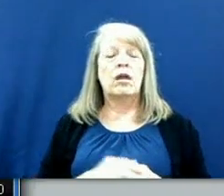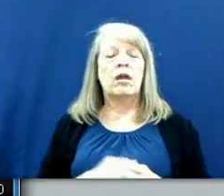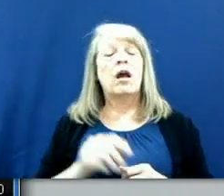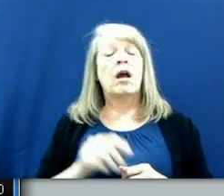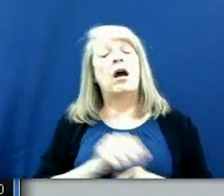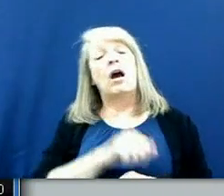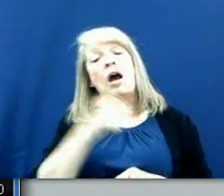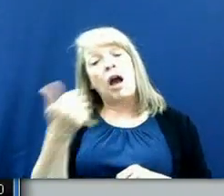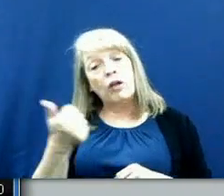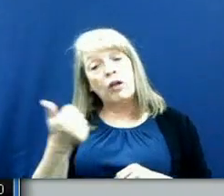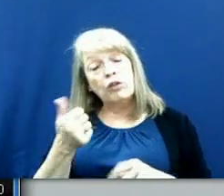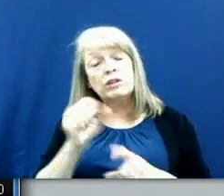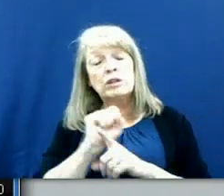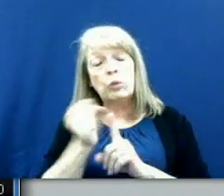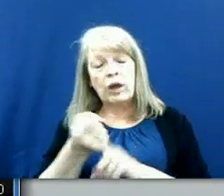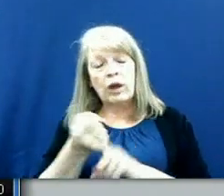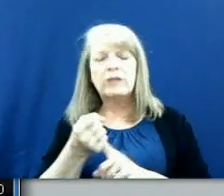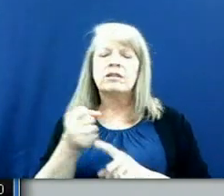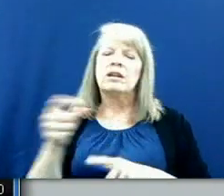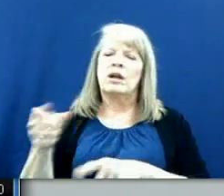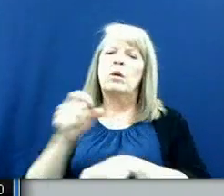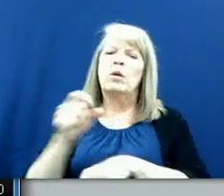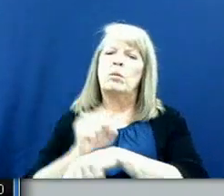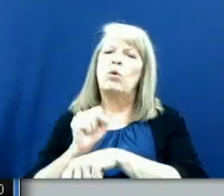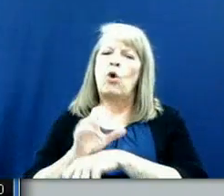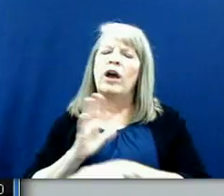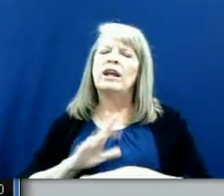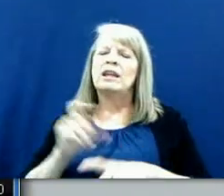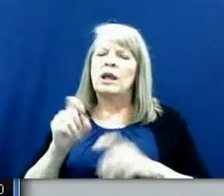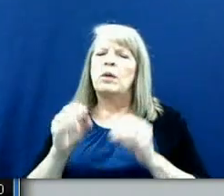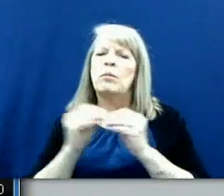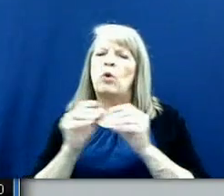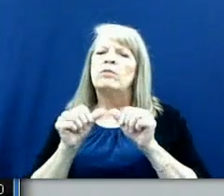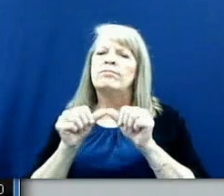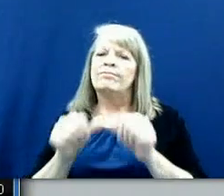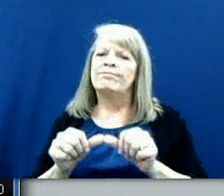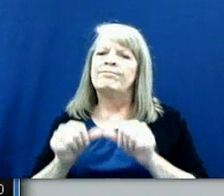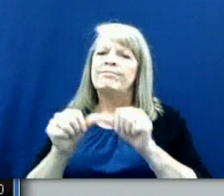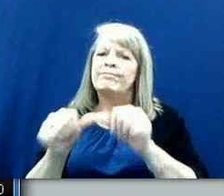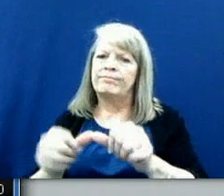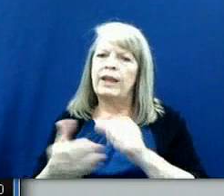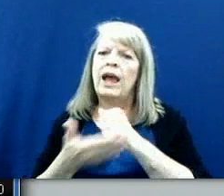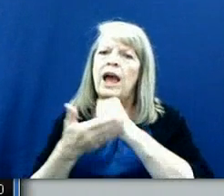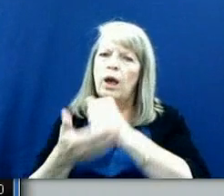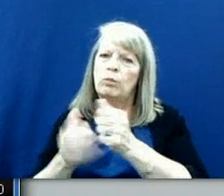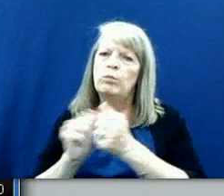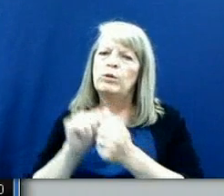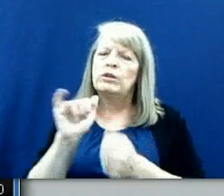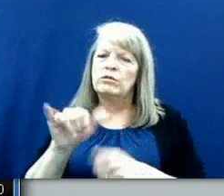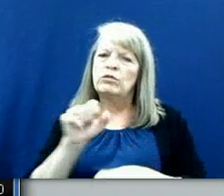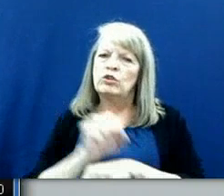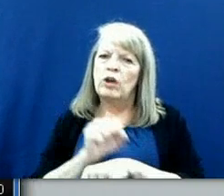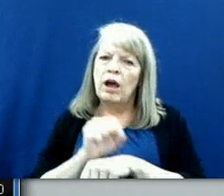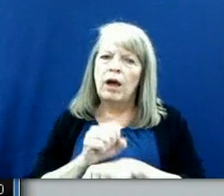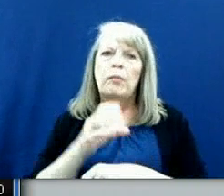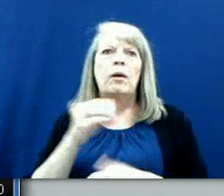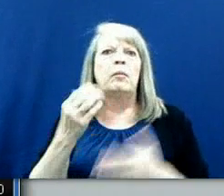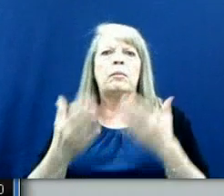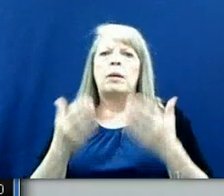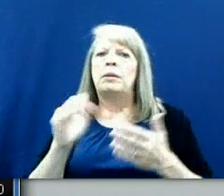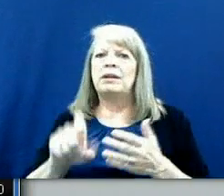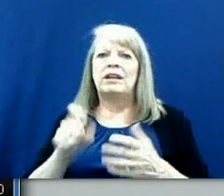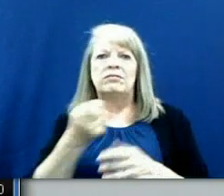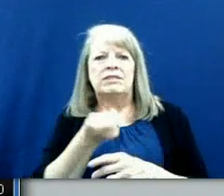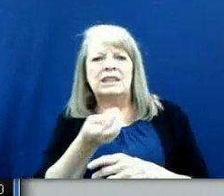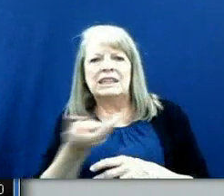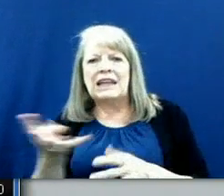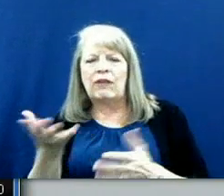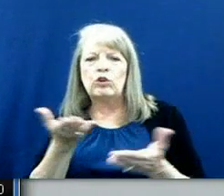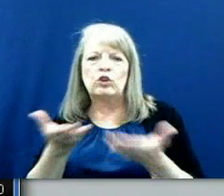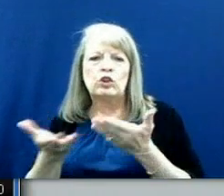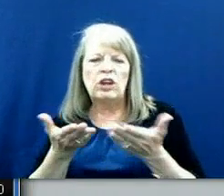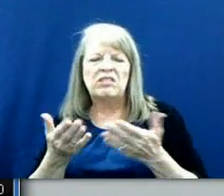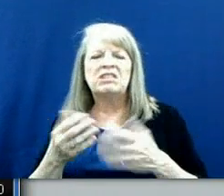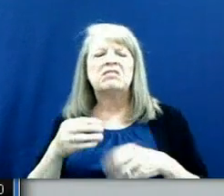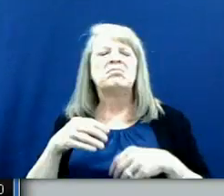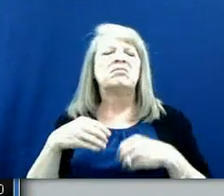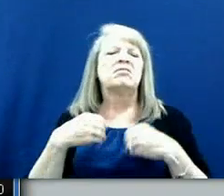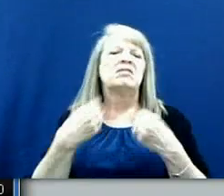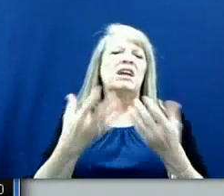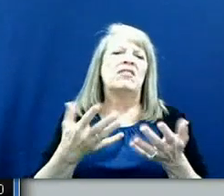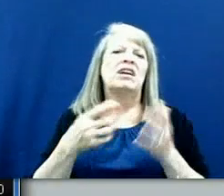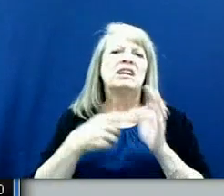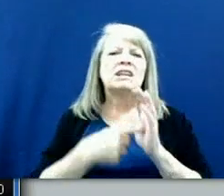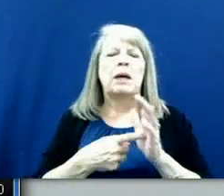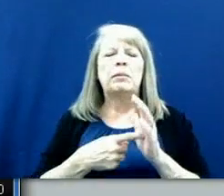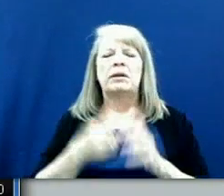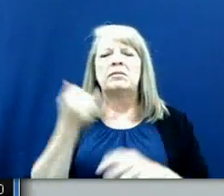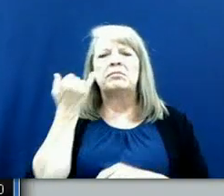But in other cases, the employee needs more long-term help on the job and more than one service. For example,